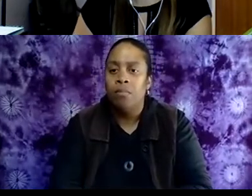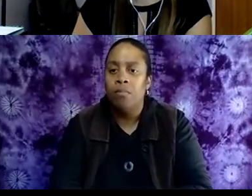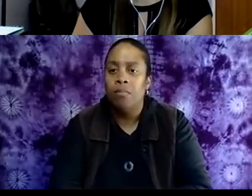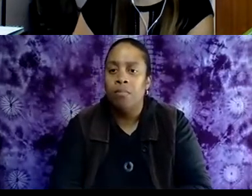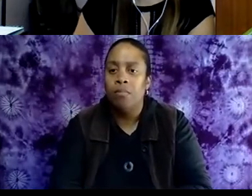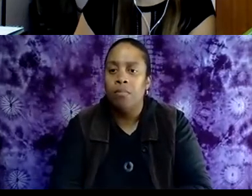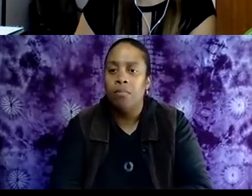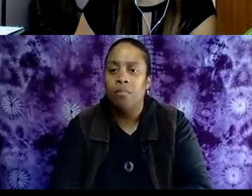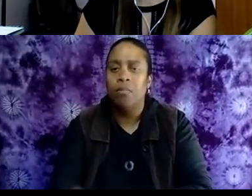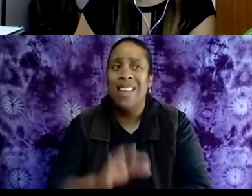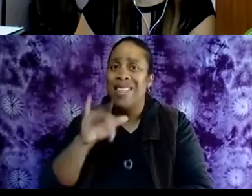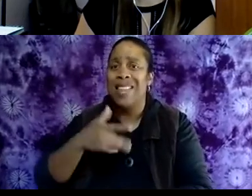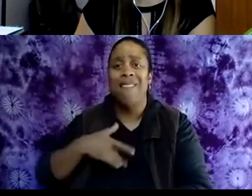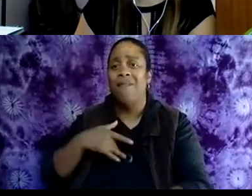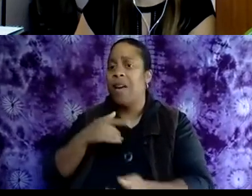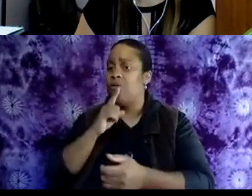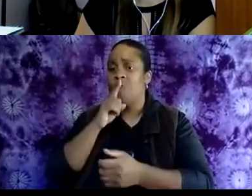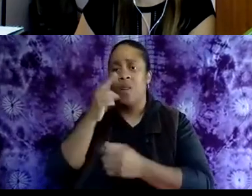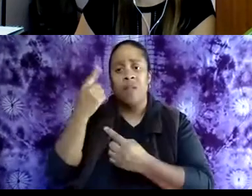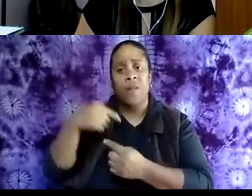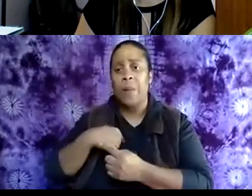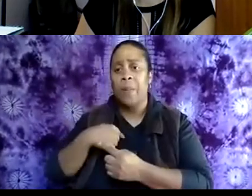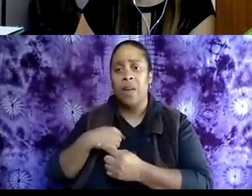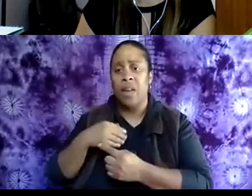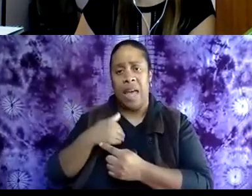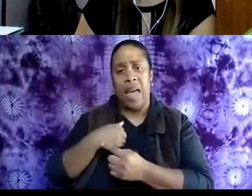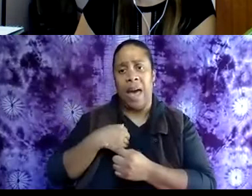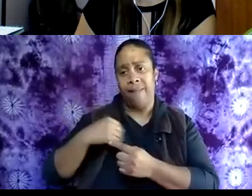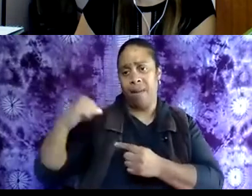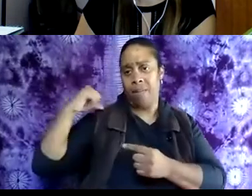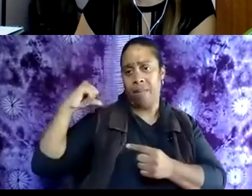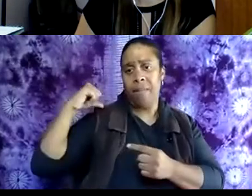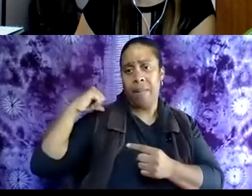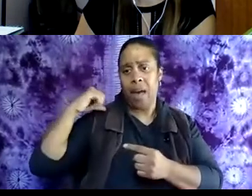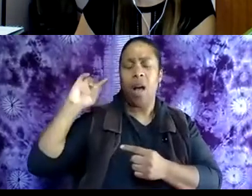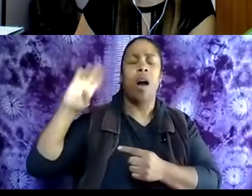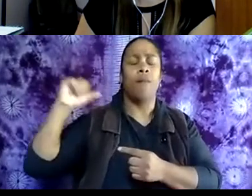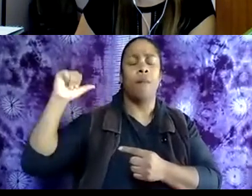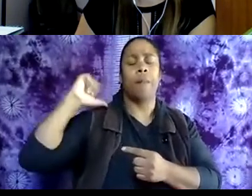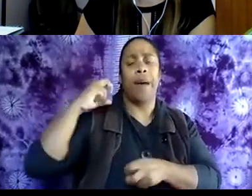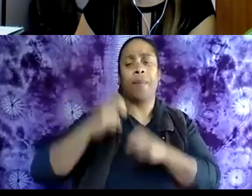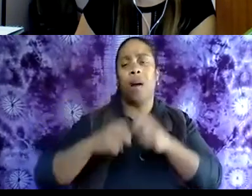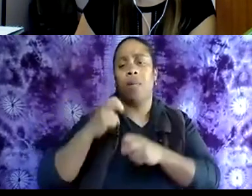it felt real to me. And I've had back problems. I have horrible back.